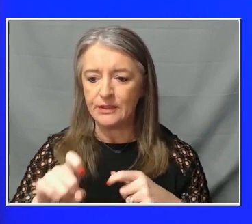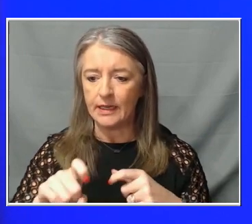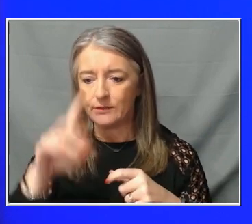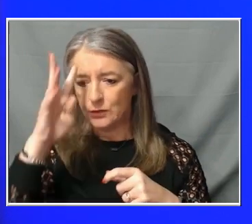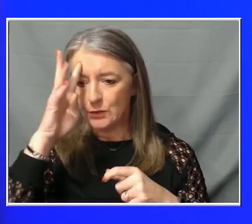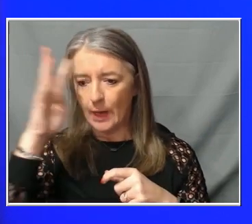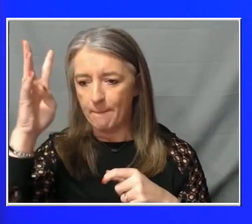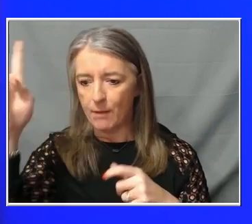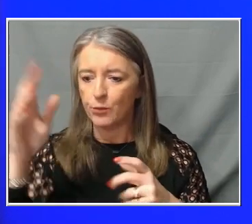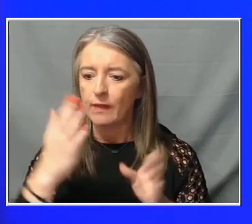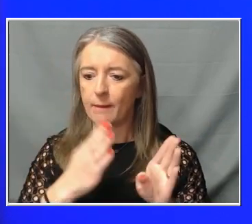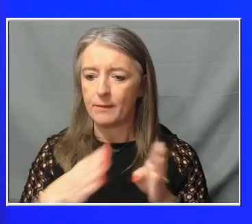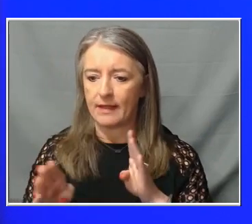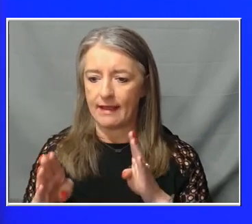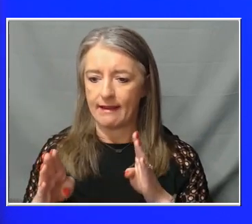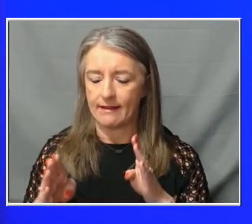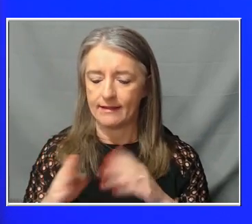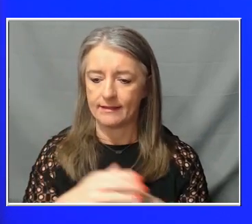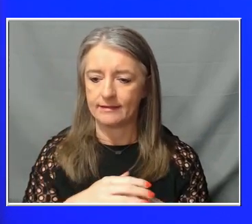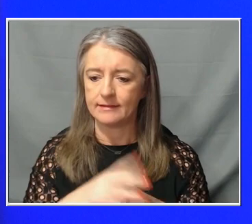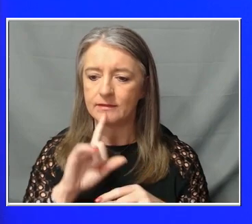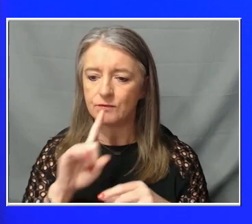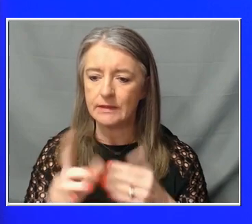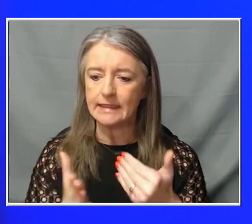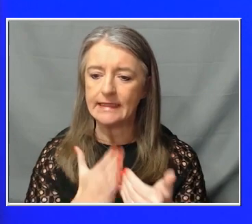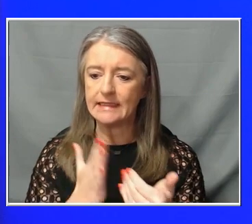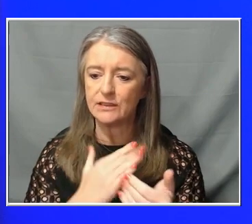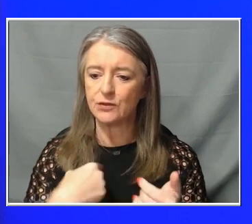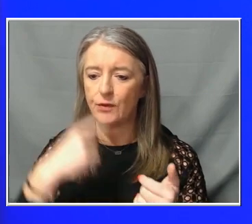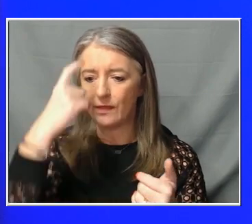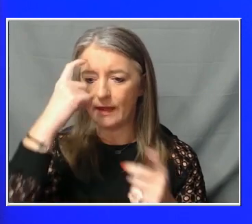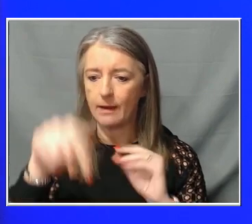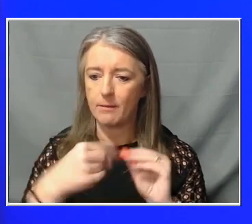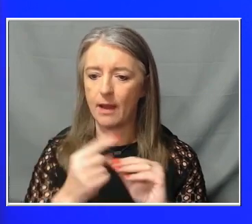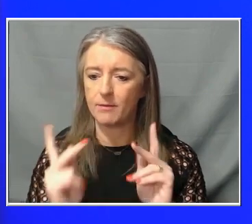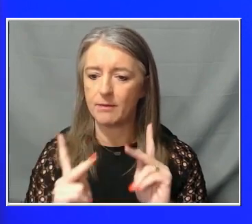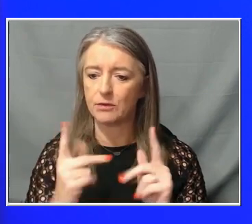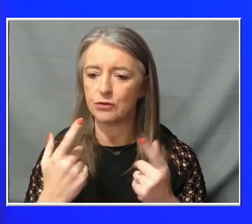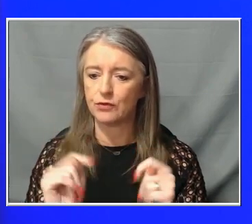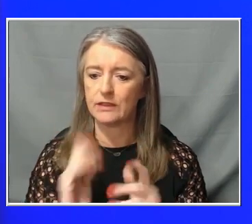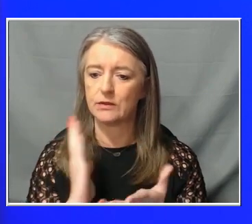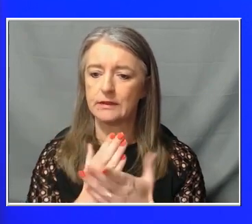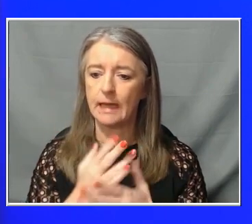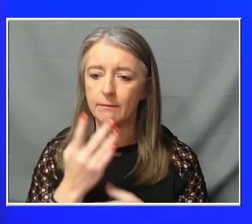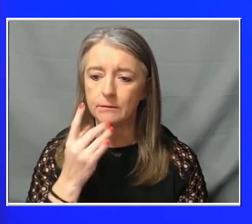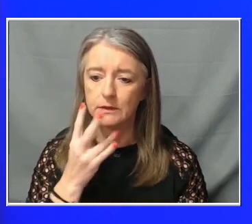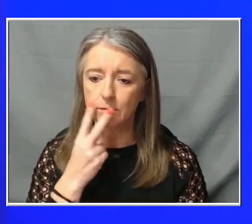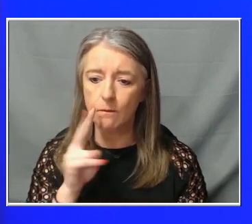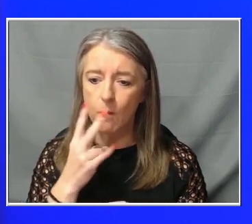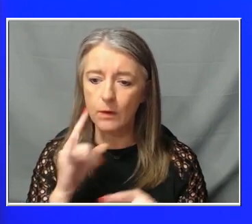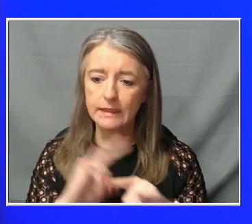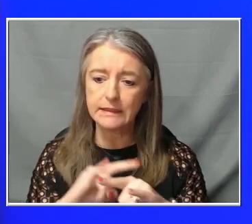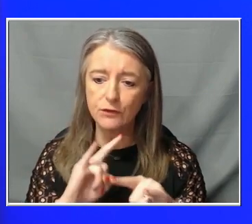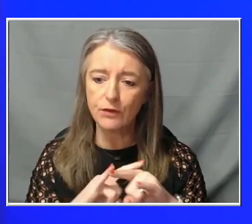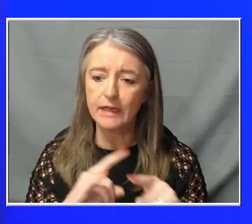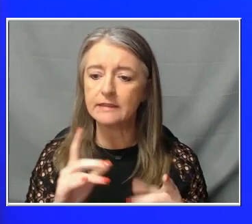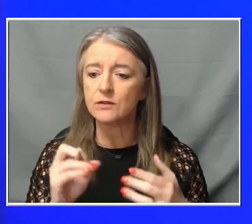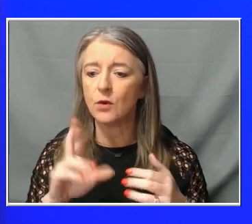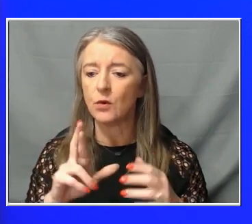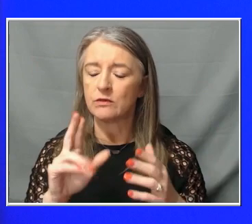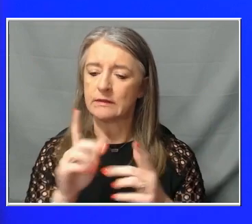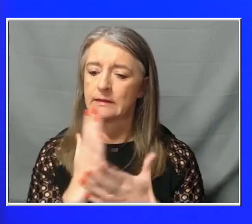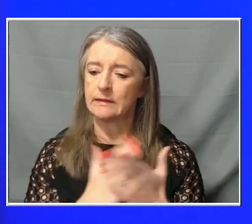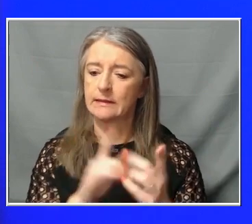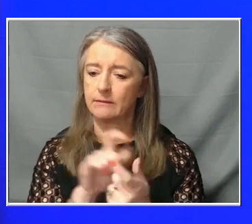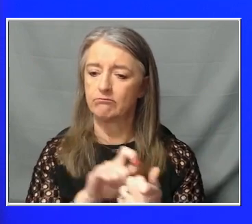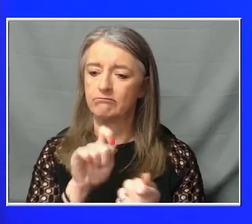plan. I think it's easier to think about it when you think about somebody trying to stop cigarette smoking. There are certain situations where